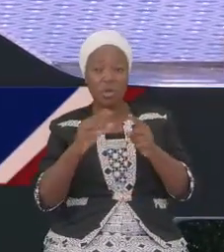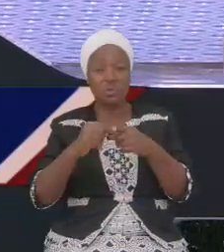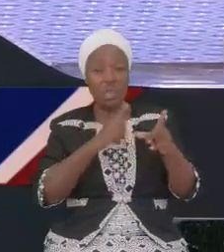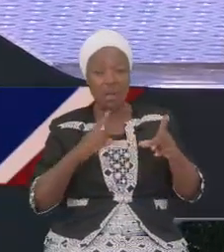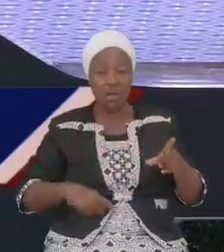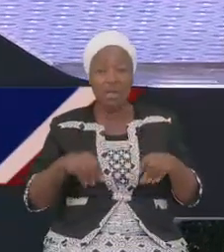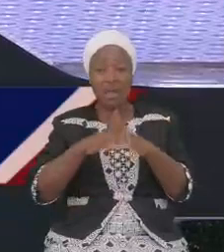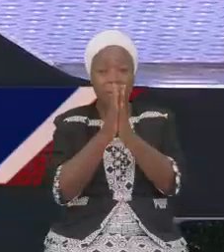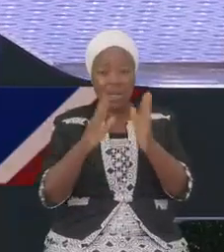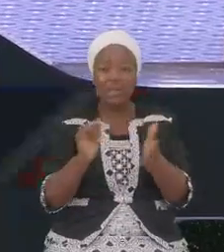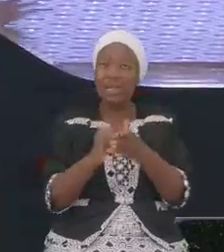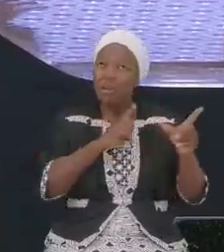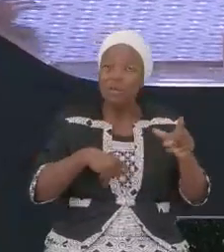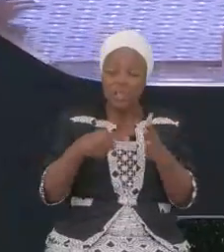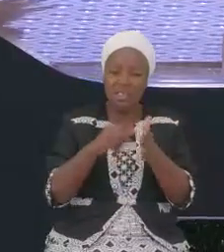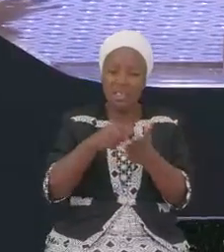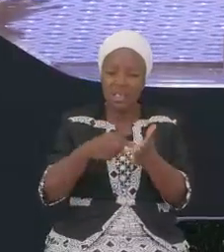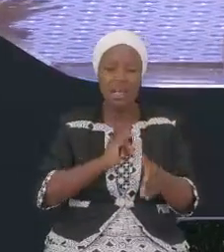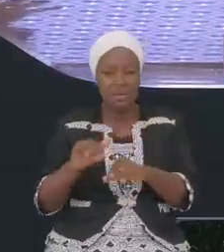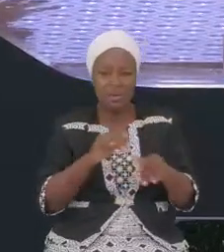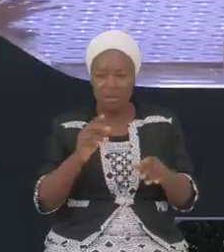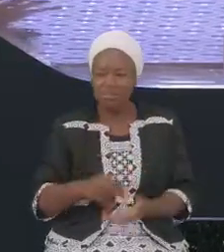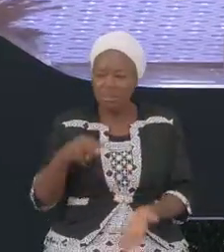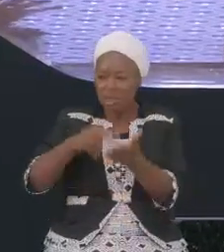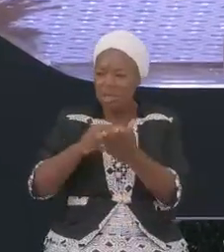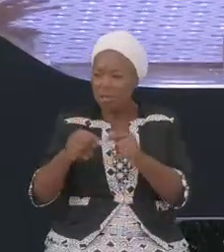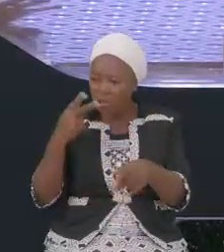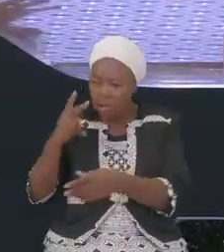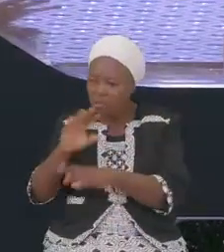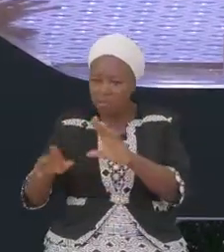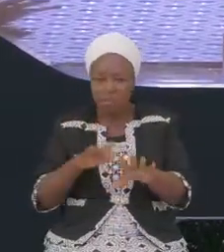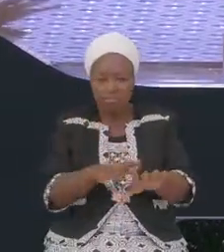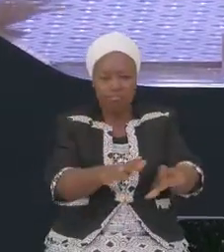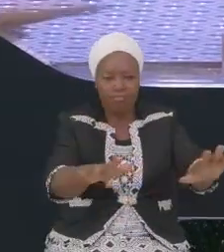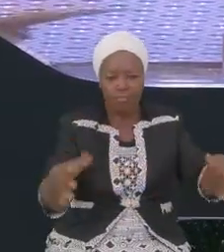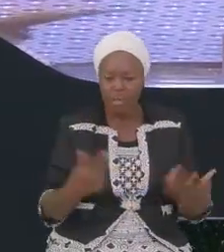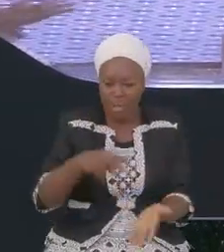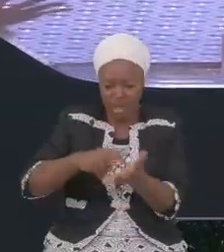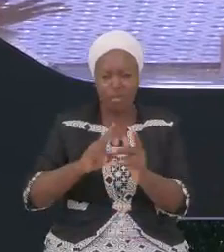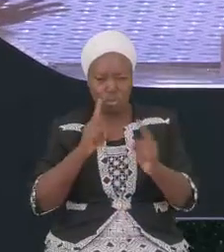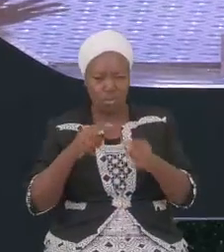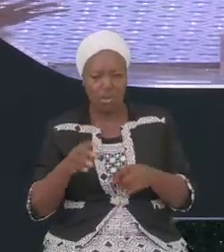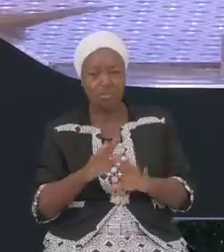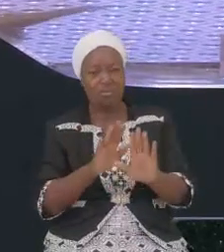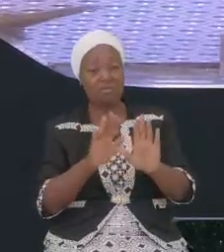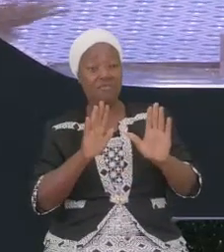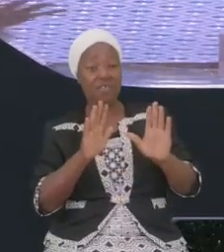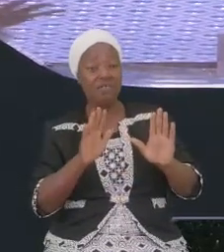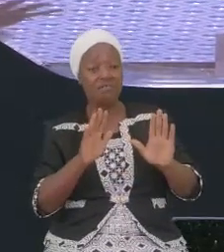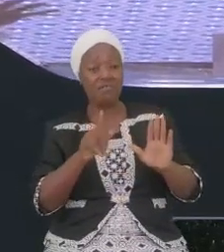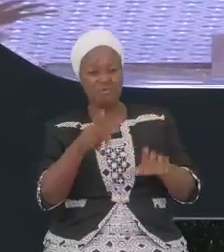Lord, saying, Lord, this is what I'll do. Get up. And the people are here now. Stand up and talk to them. Fear. You